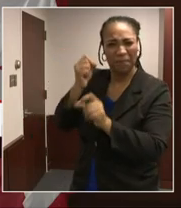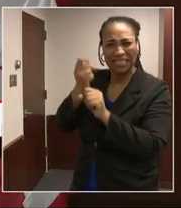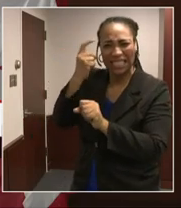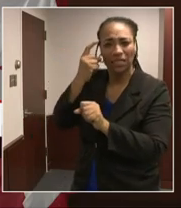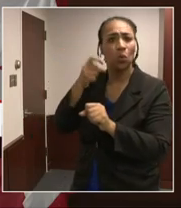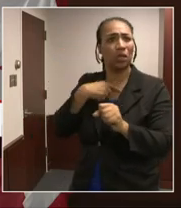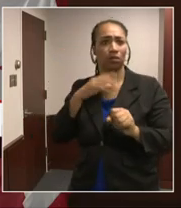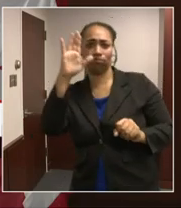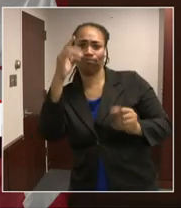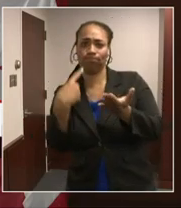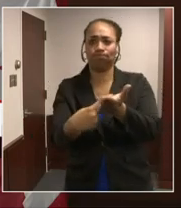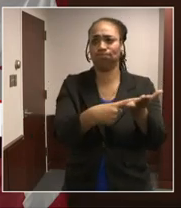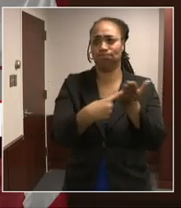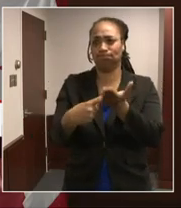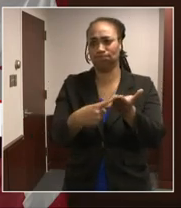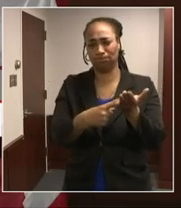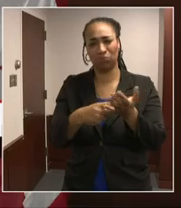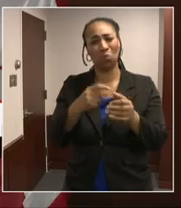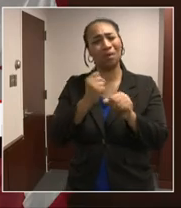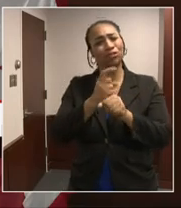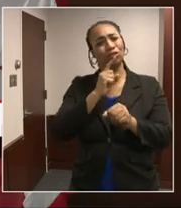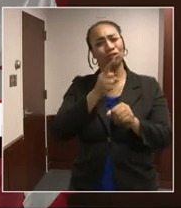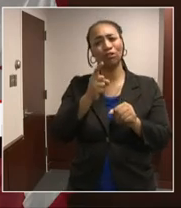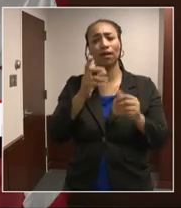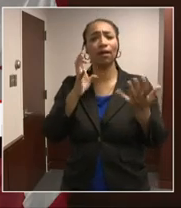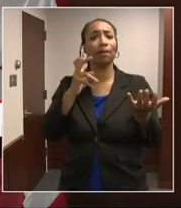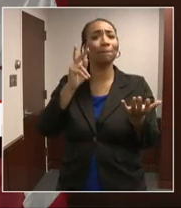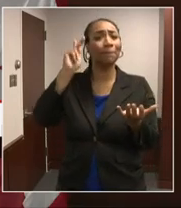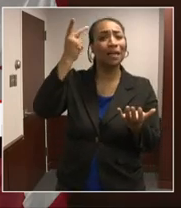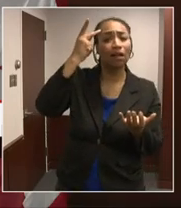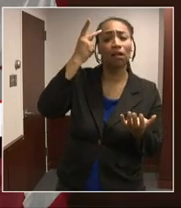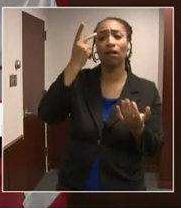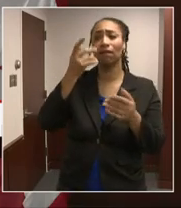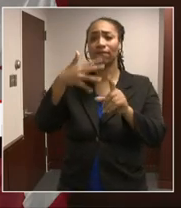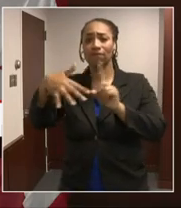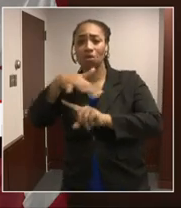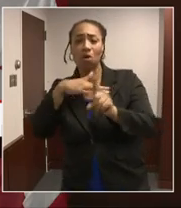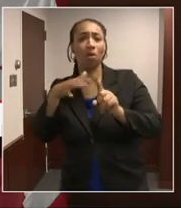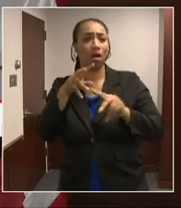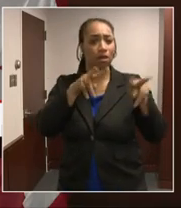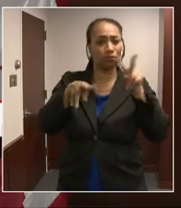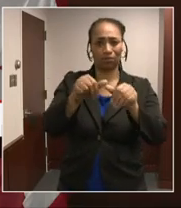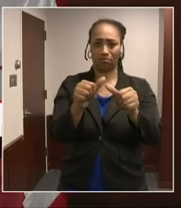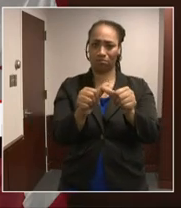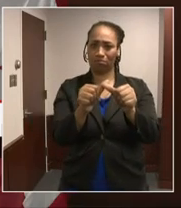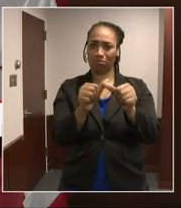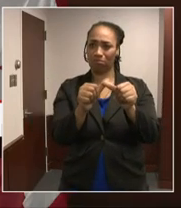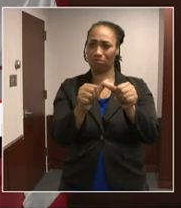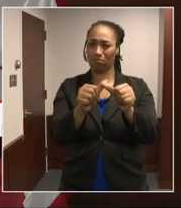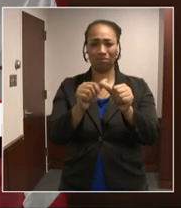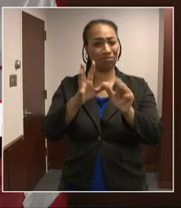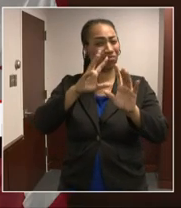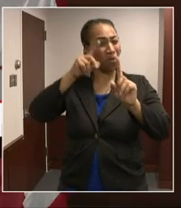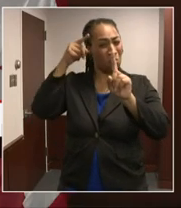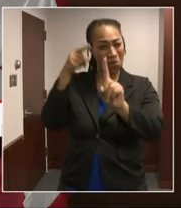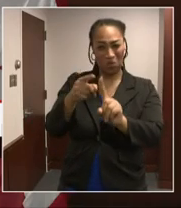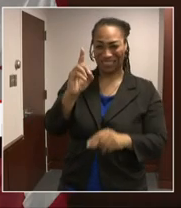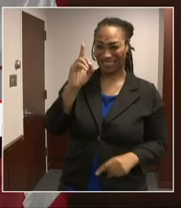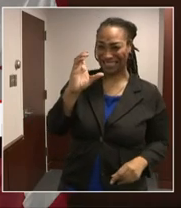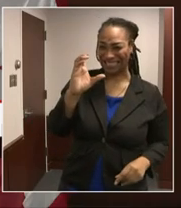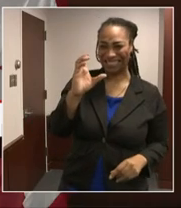our political environment. So we're always, the district always walks that line. That's nothing